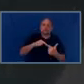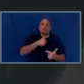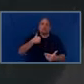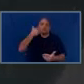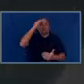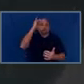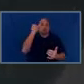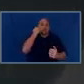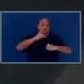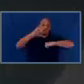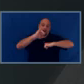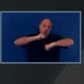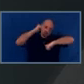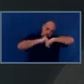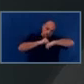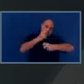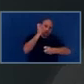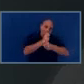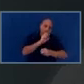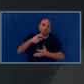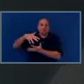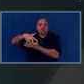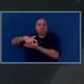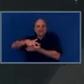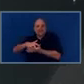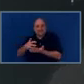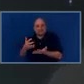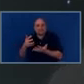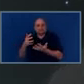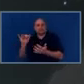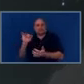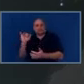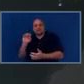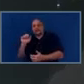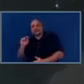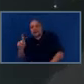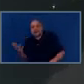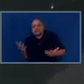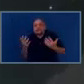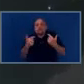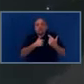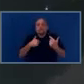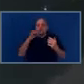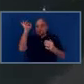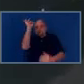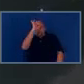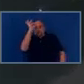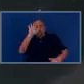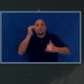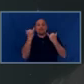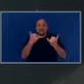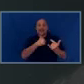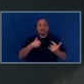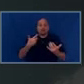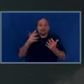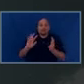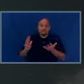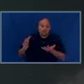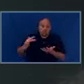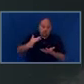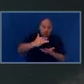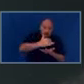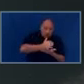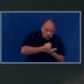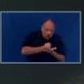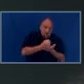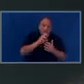And now that we've done this sample collection event at Bennu, all of the data that we've collected, both during this tag event